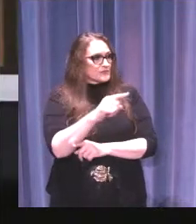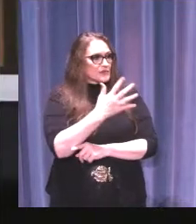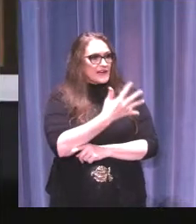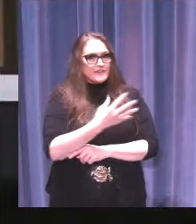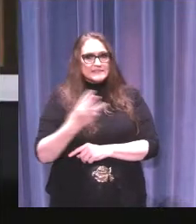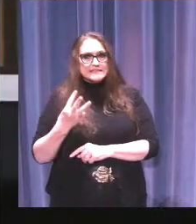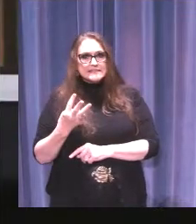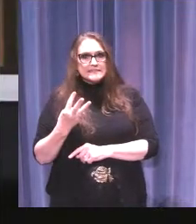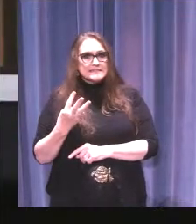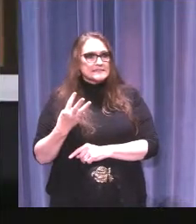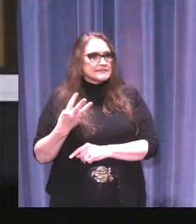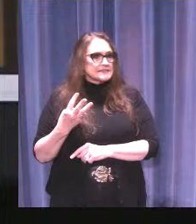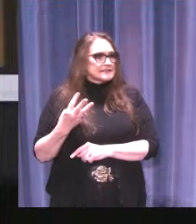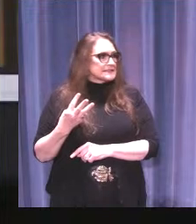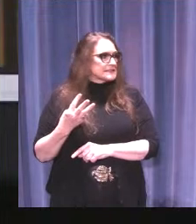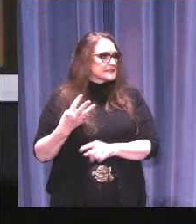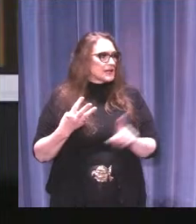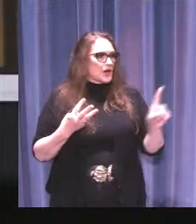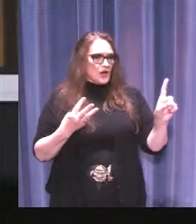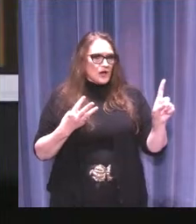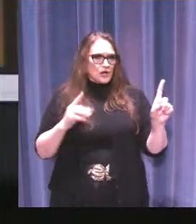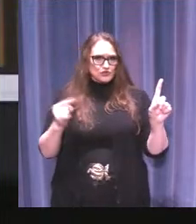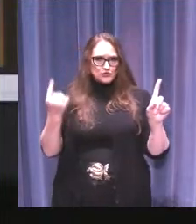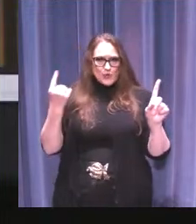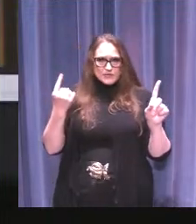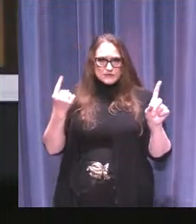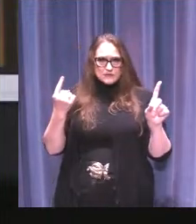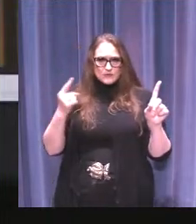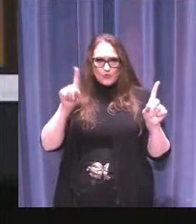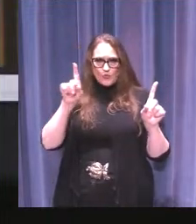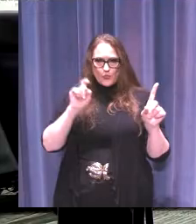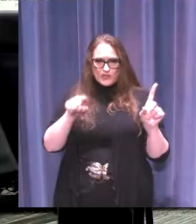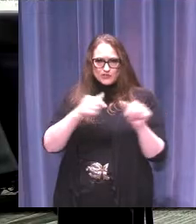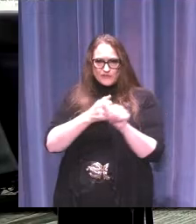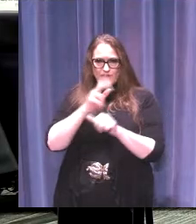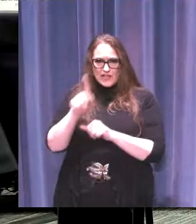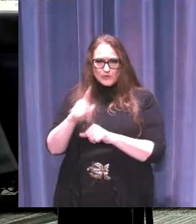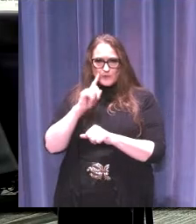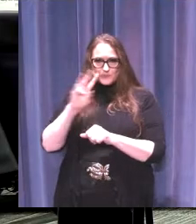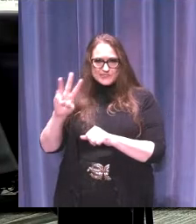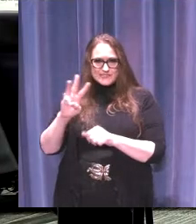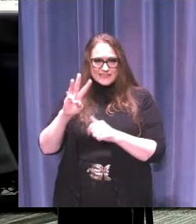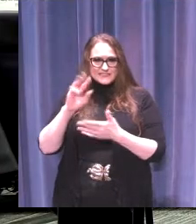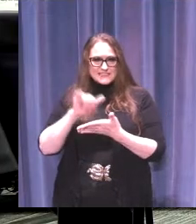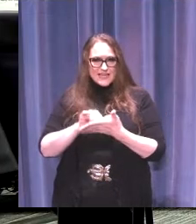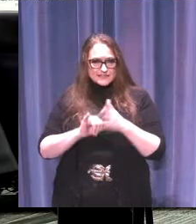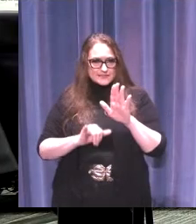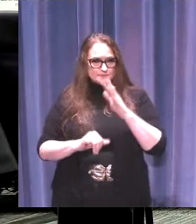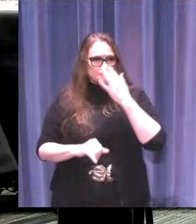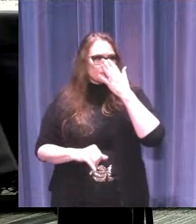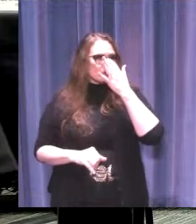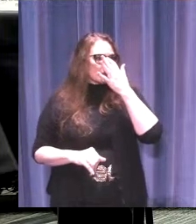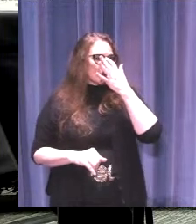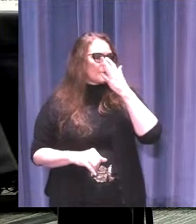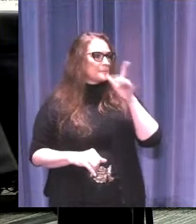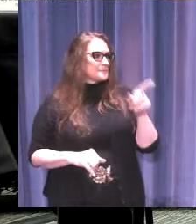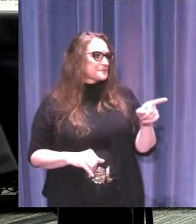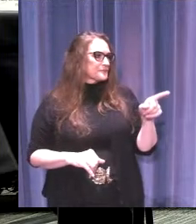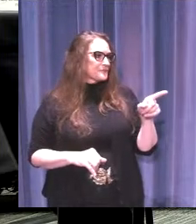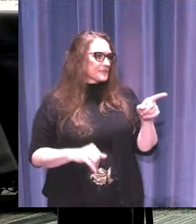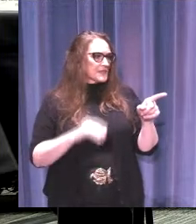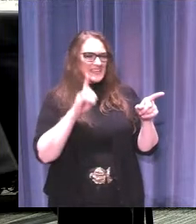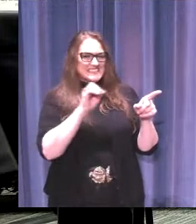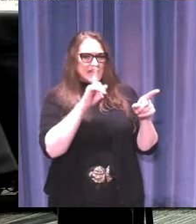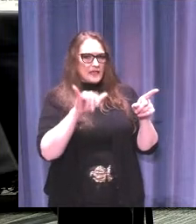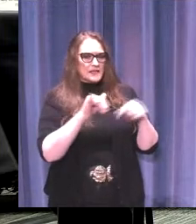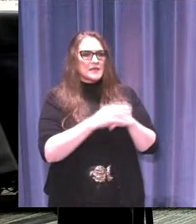6. Just one question as a follow-up to 6, and that's that the reason that I